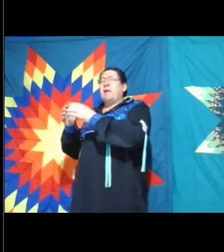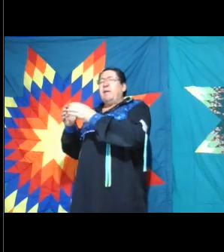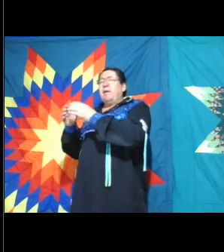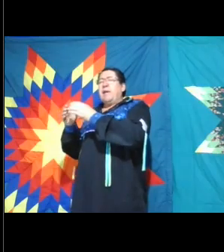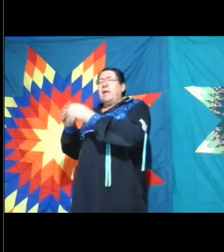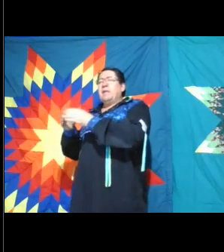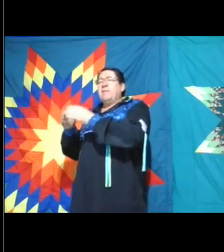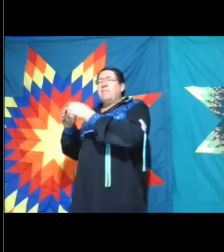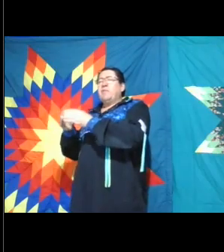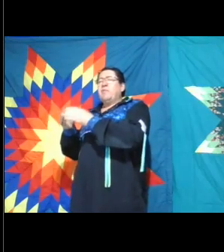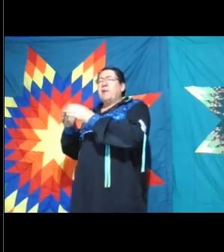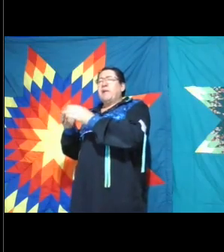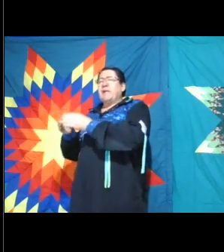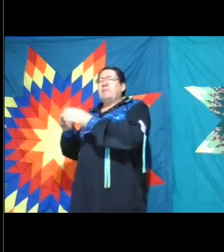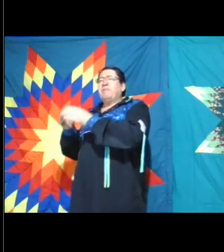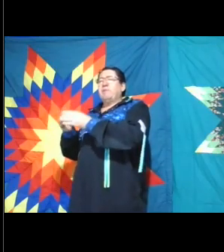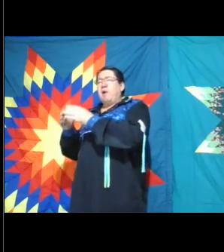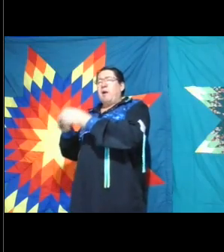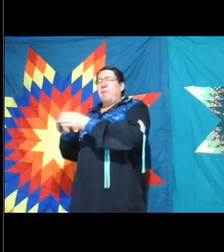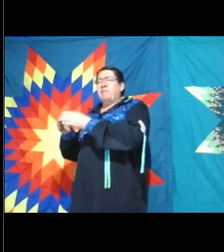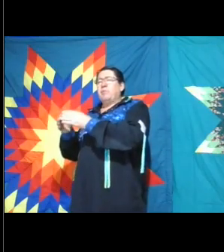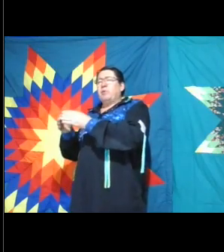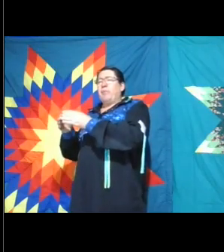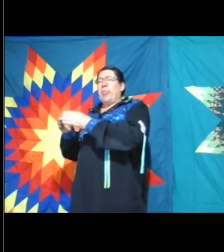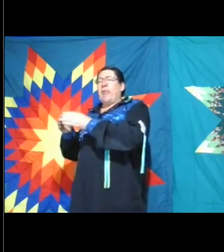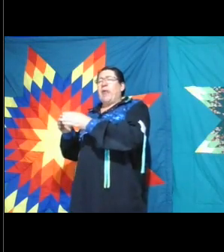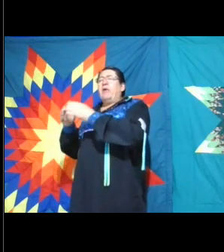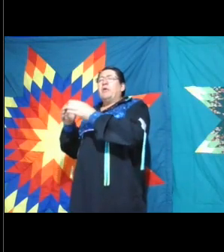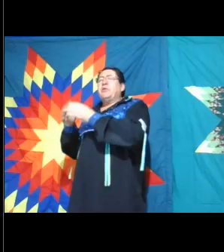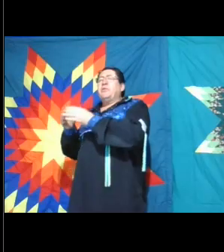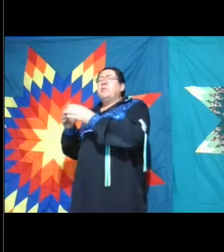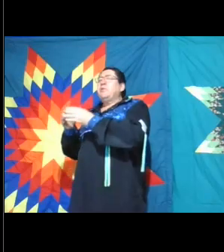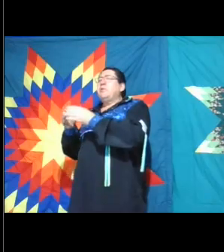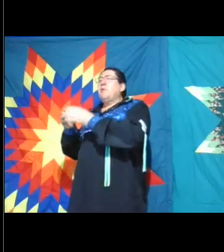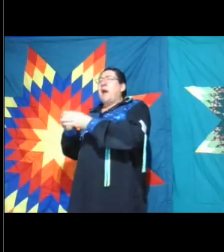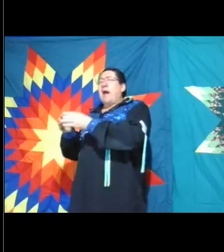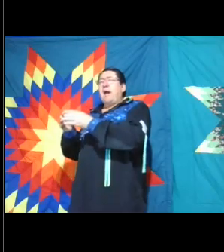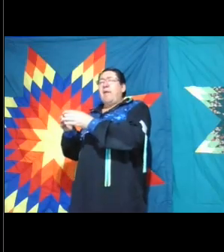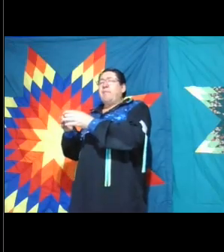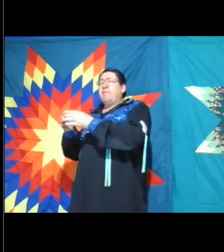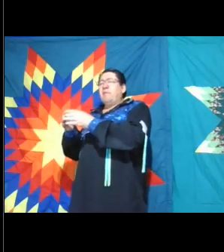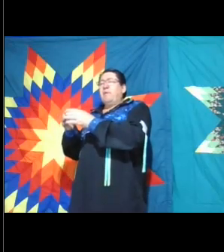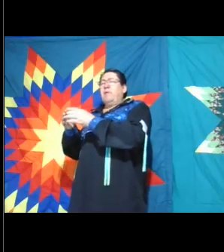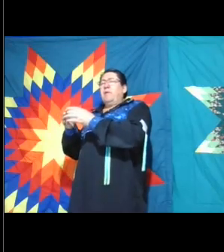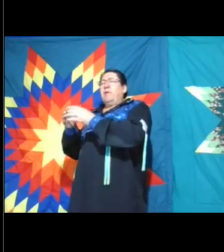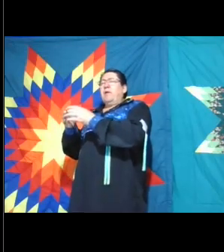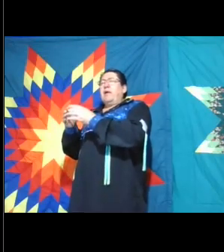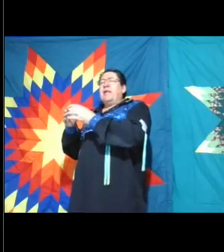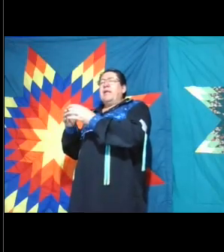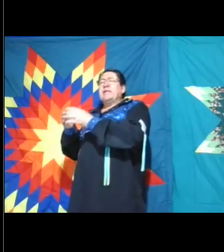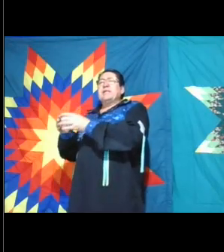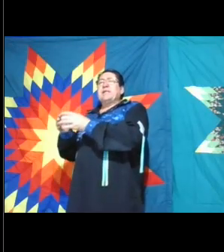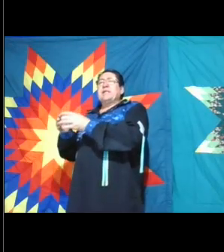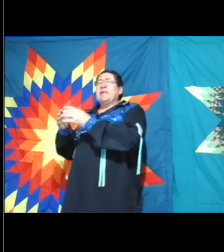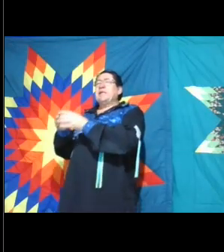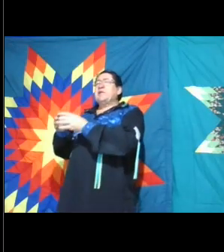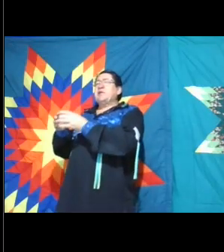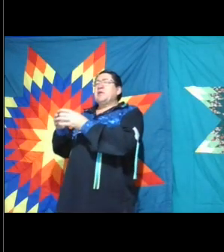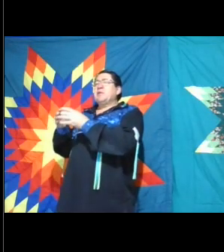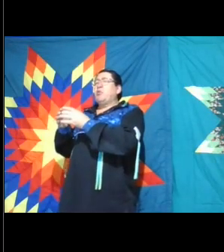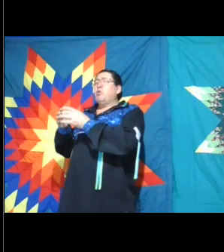that interviewee feel comfortable. Do you have an